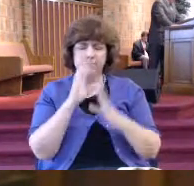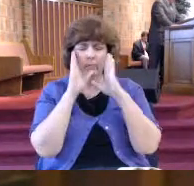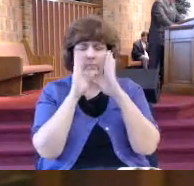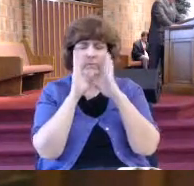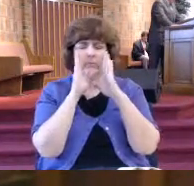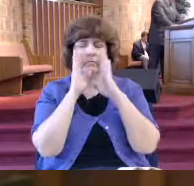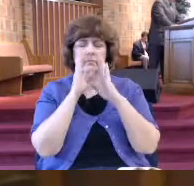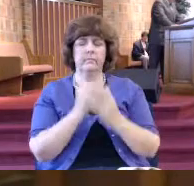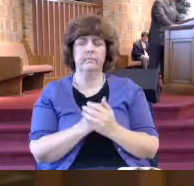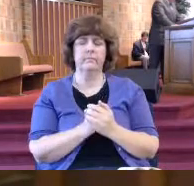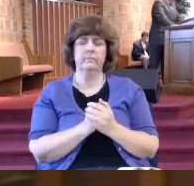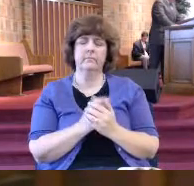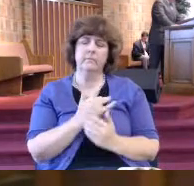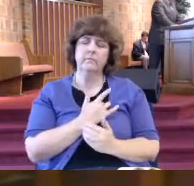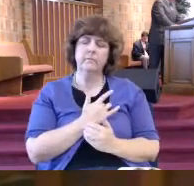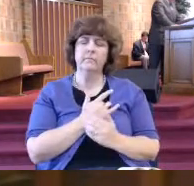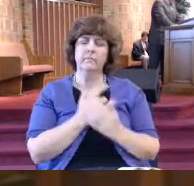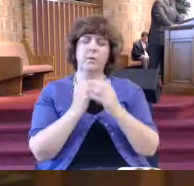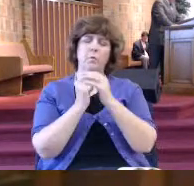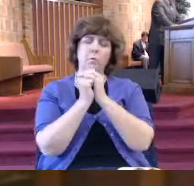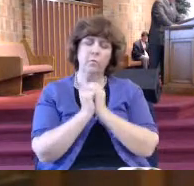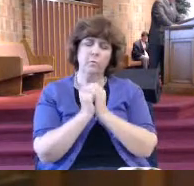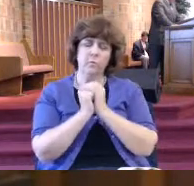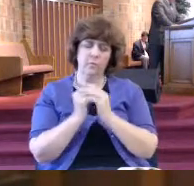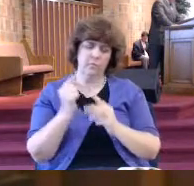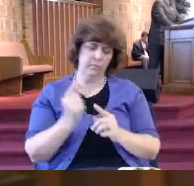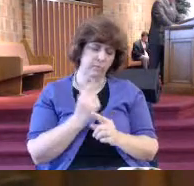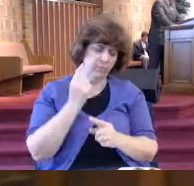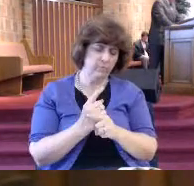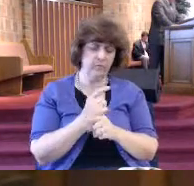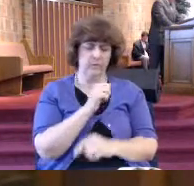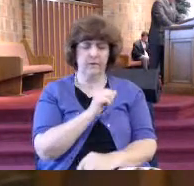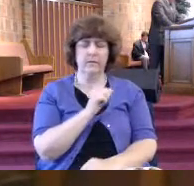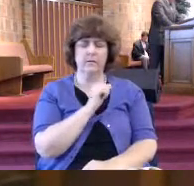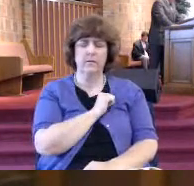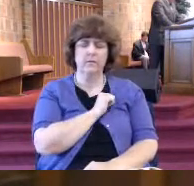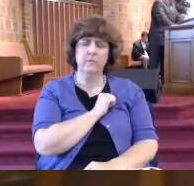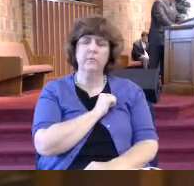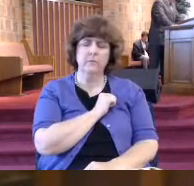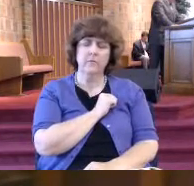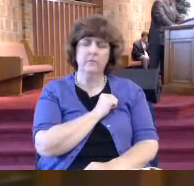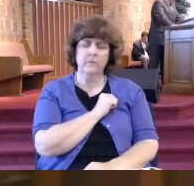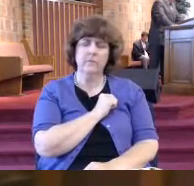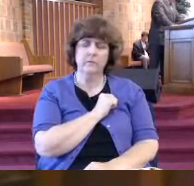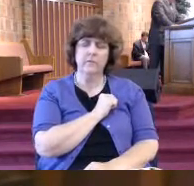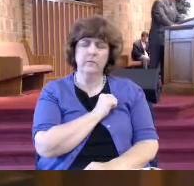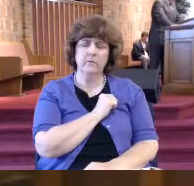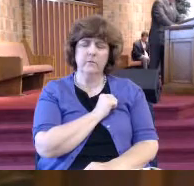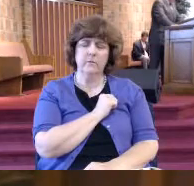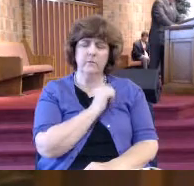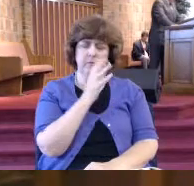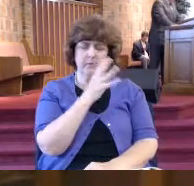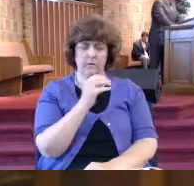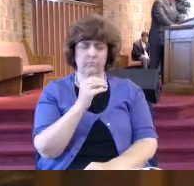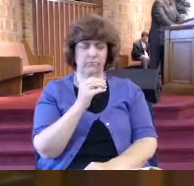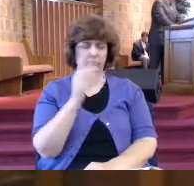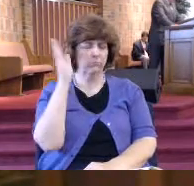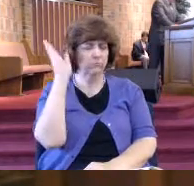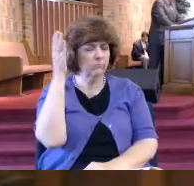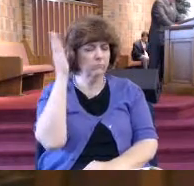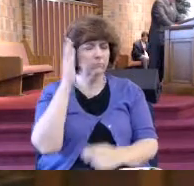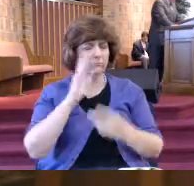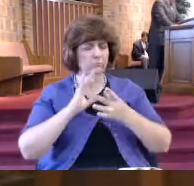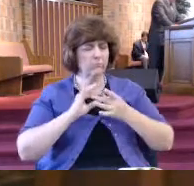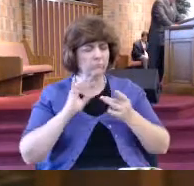that we'll worship you in a way that is pleasing to you, and that the service and the message will